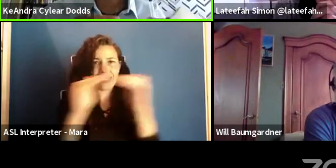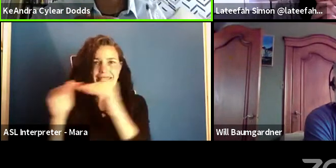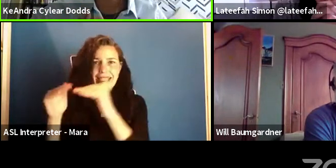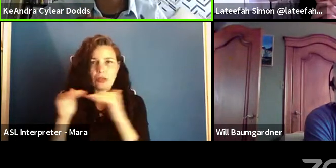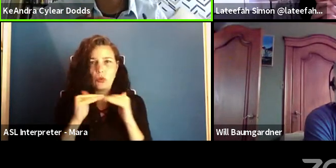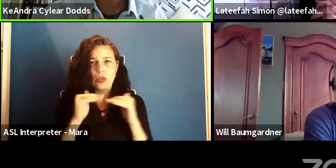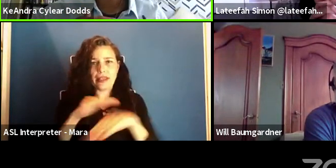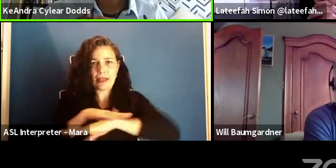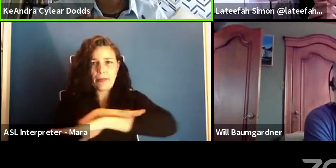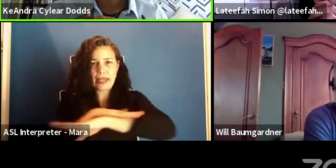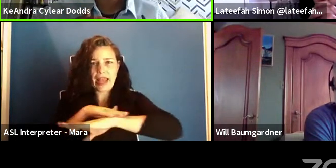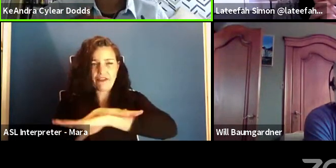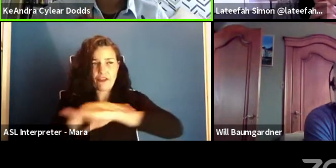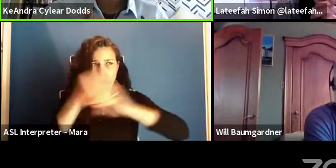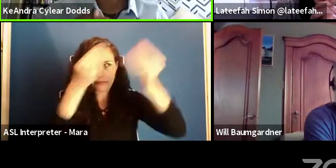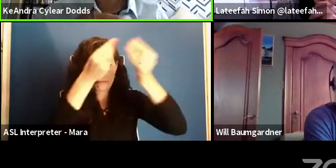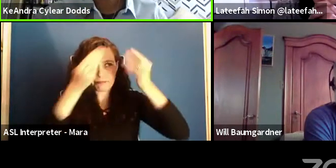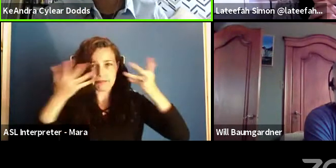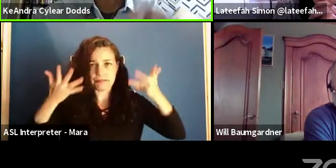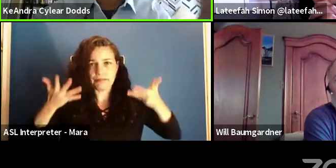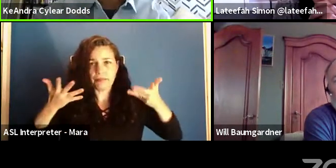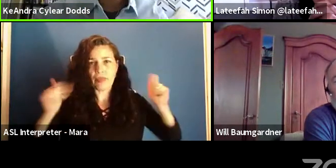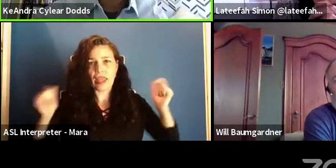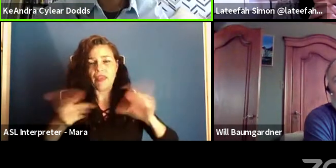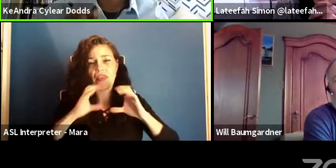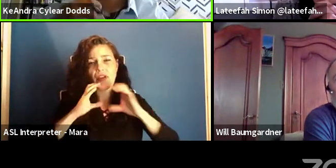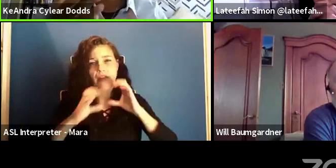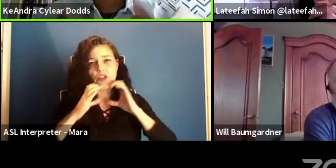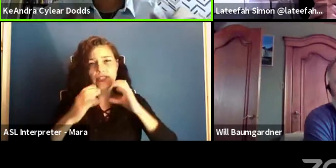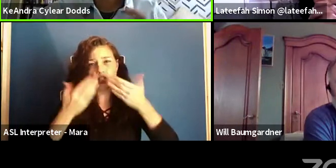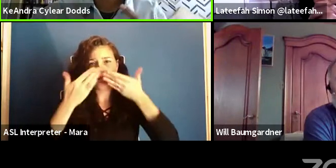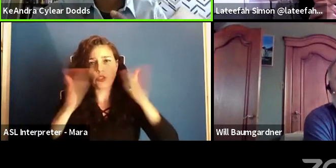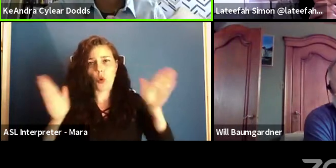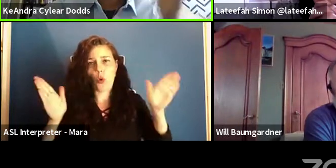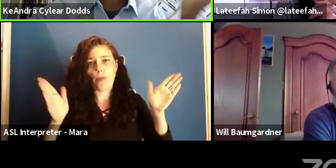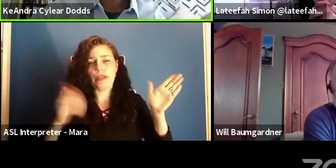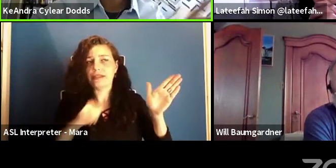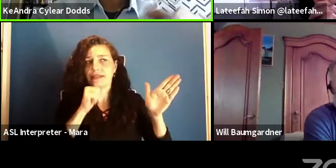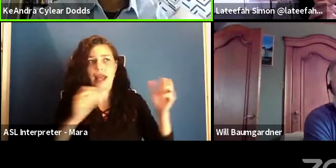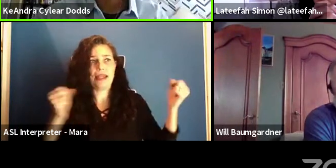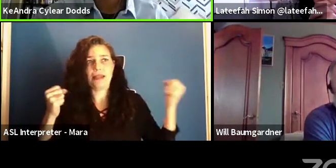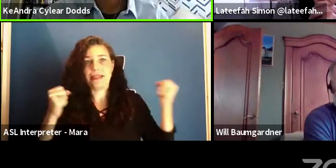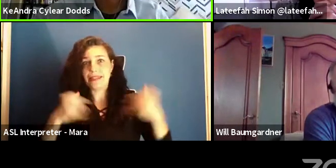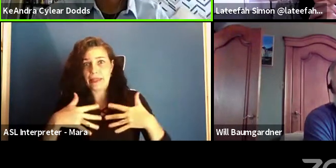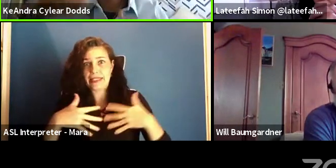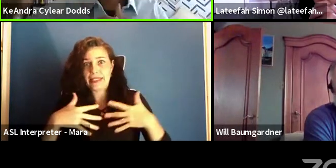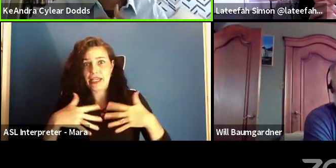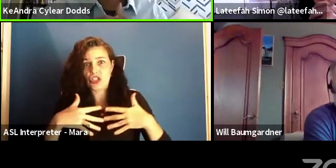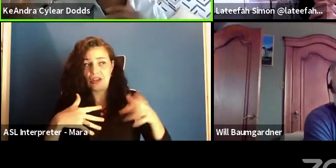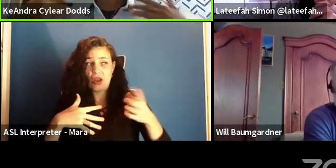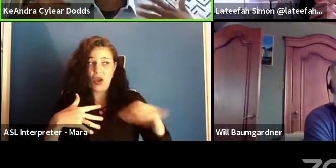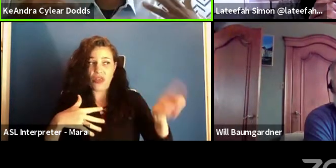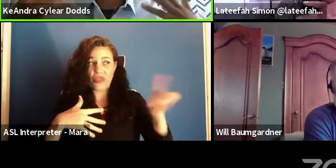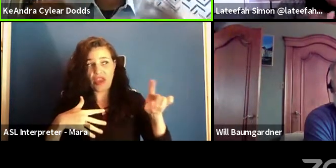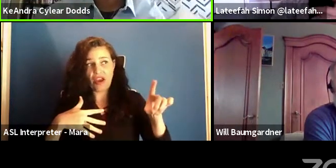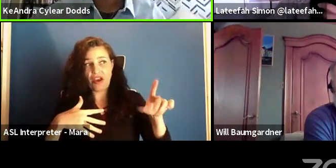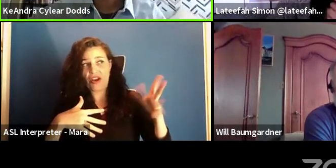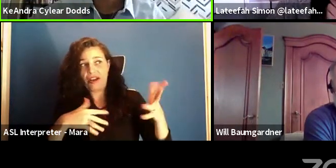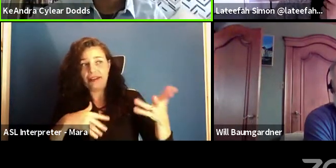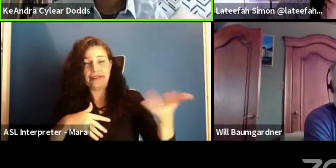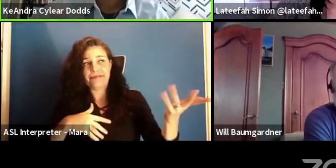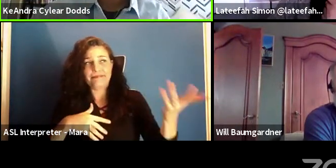these conversations, and that there isn't this intimidation factor for some being with Metro and others not